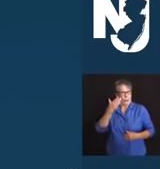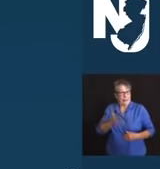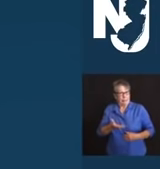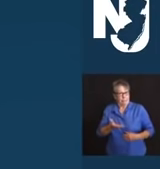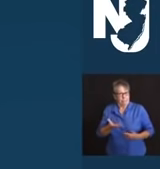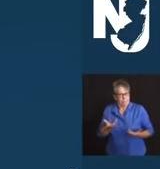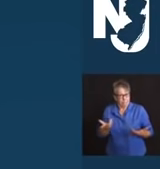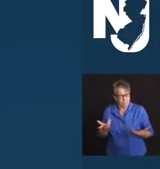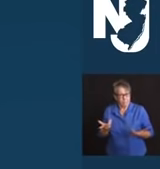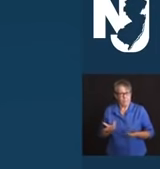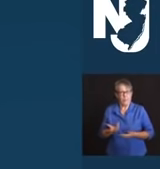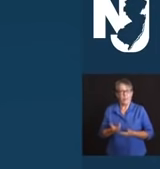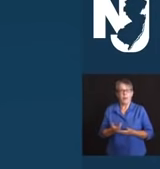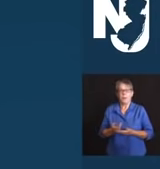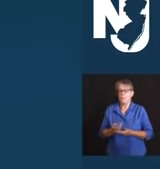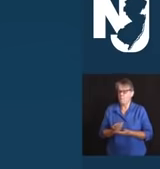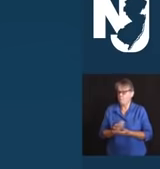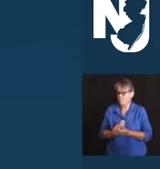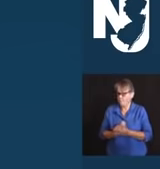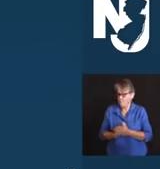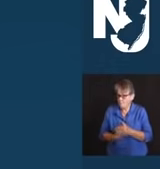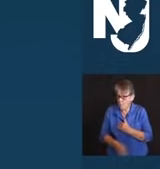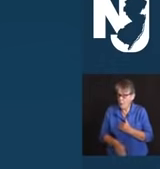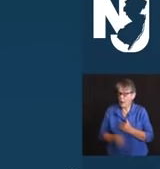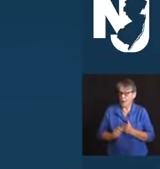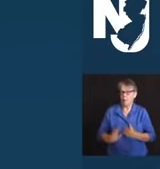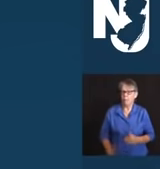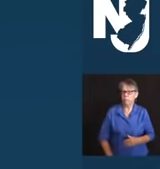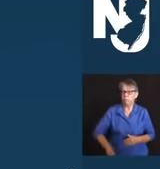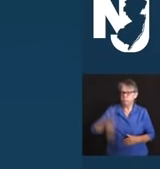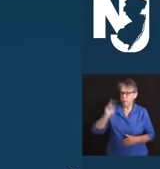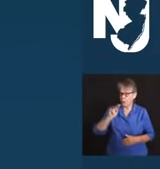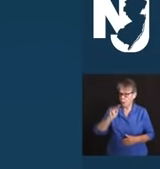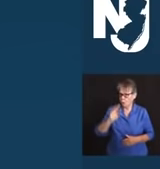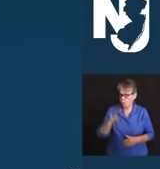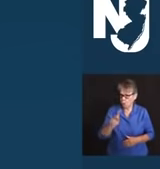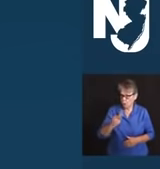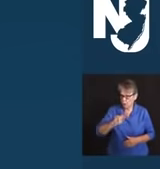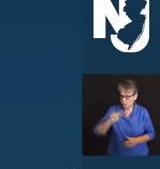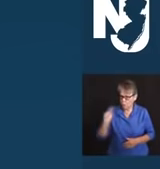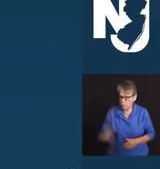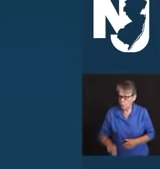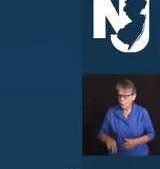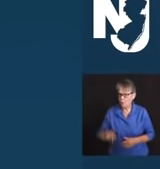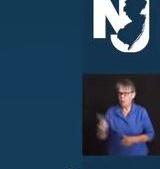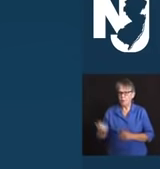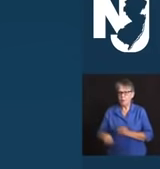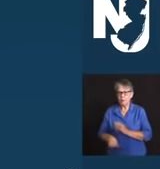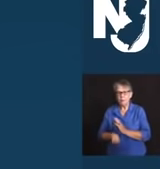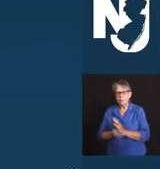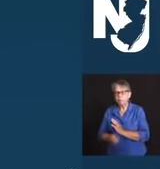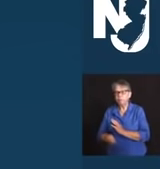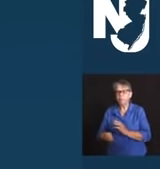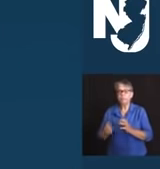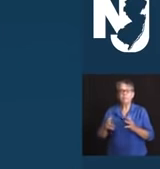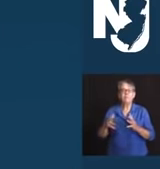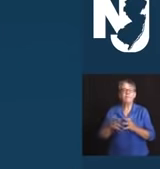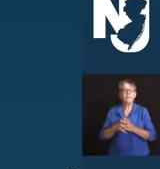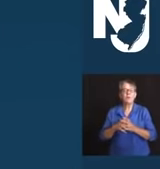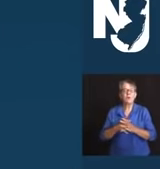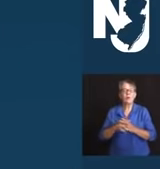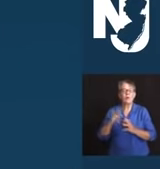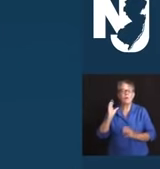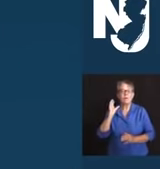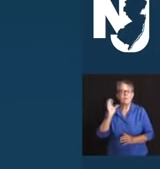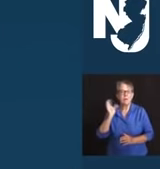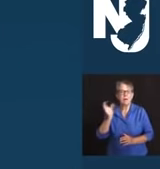standout athlete in both football and basketball at Malcolm X Shabazz High School. After high school, he went to Montclair